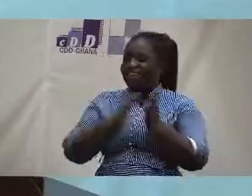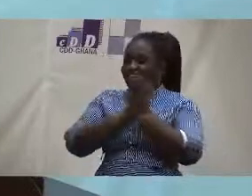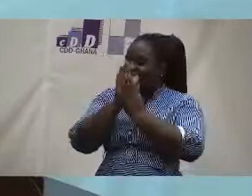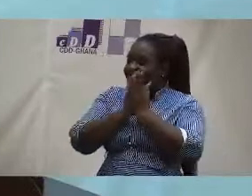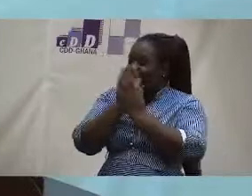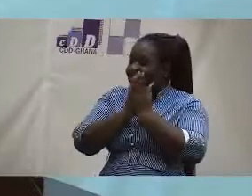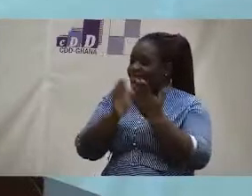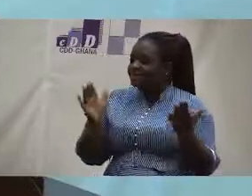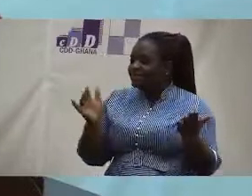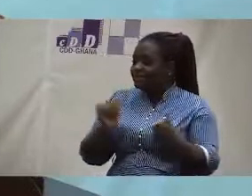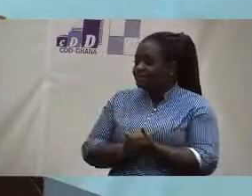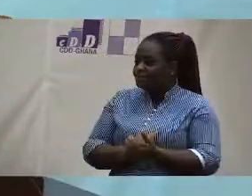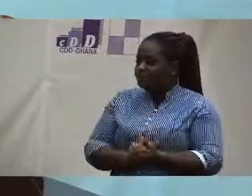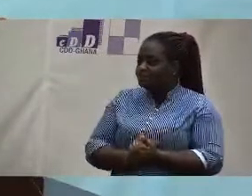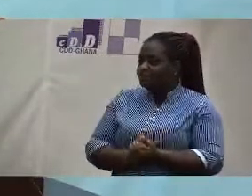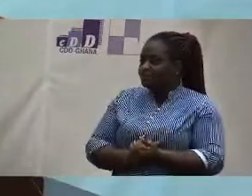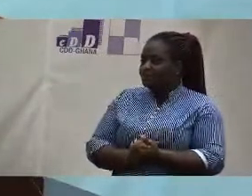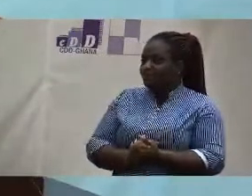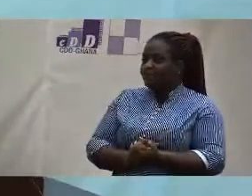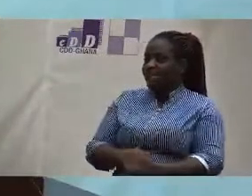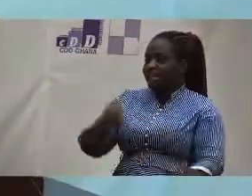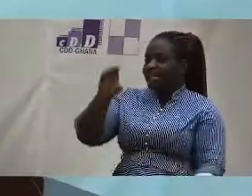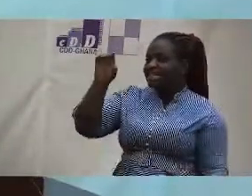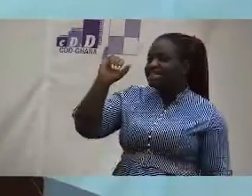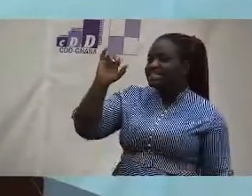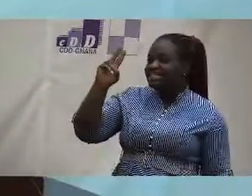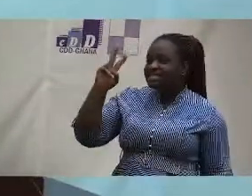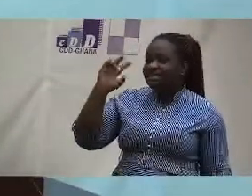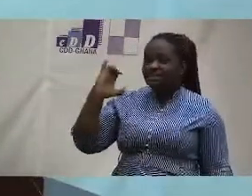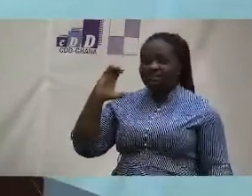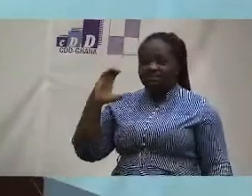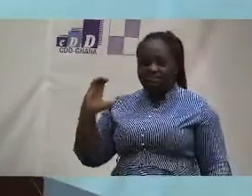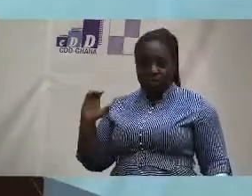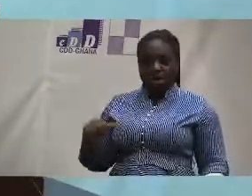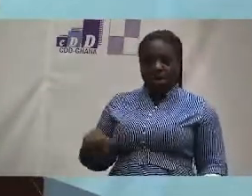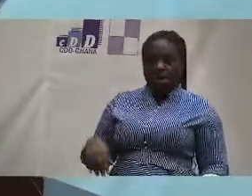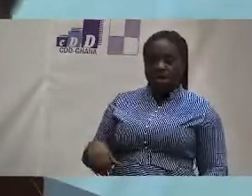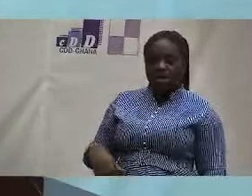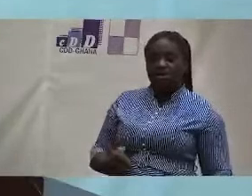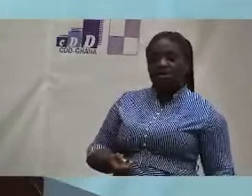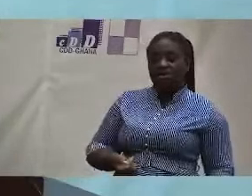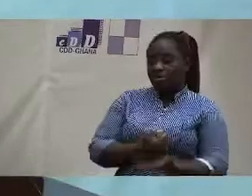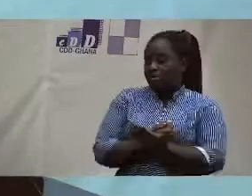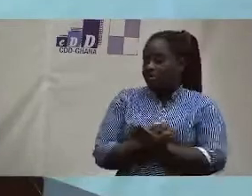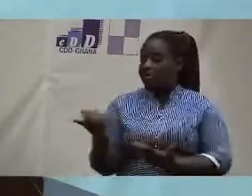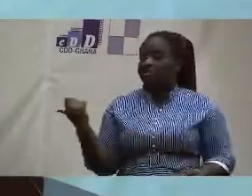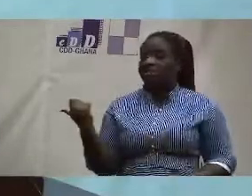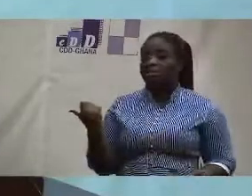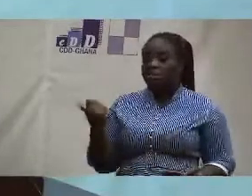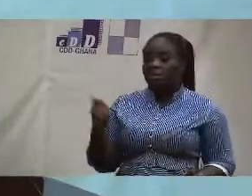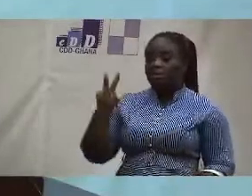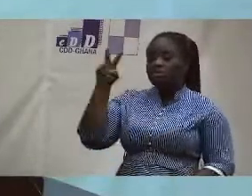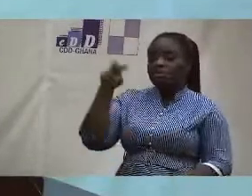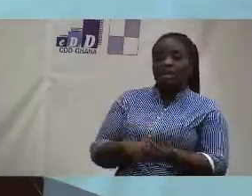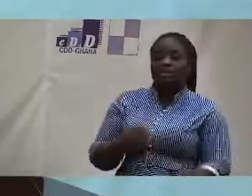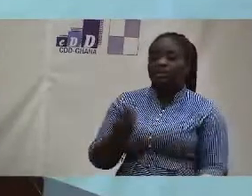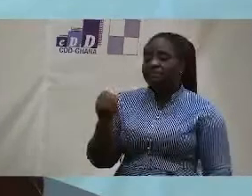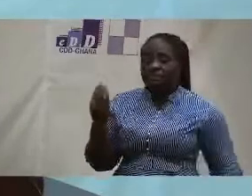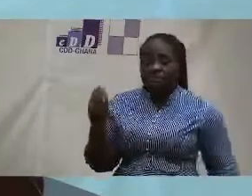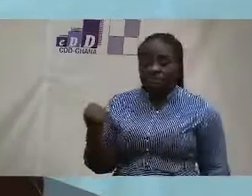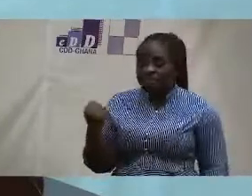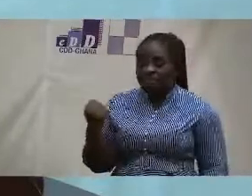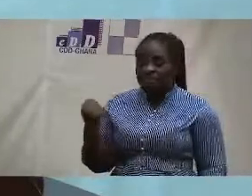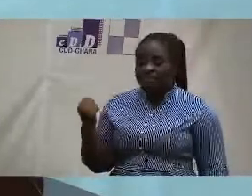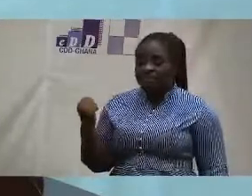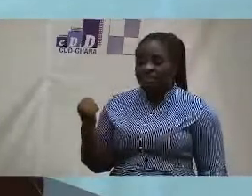interestingly, is that the civic group who rejected, who drove out Blaise Campori in 2014,